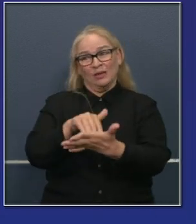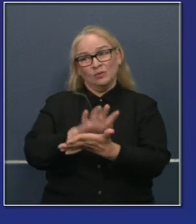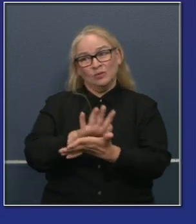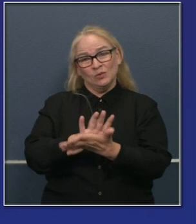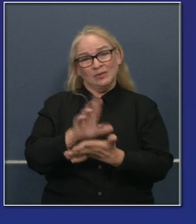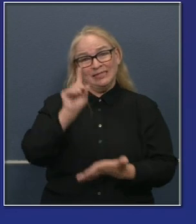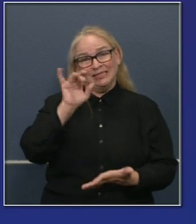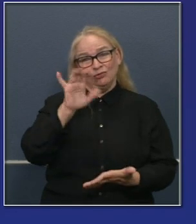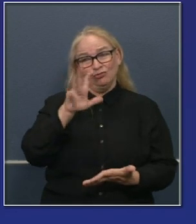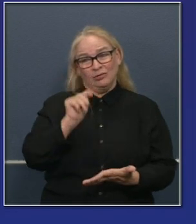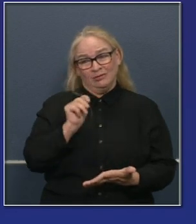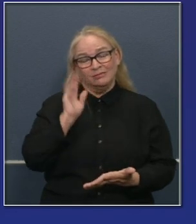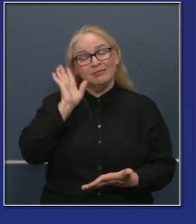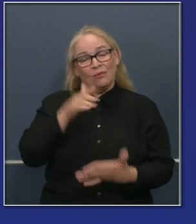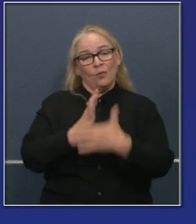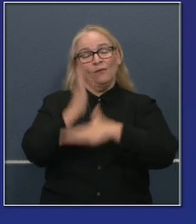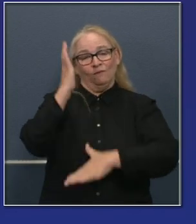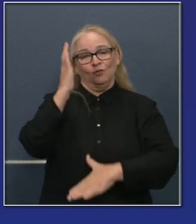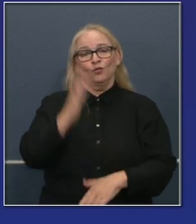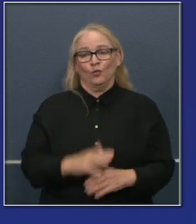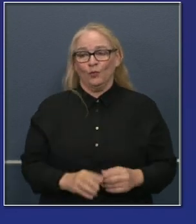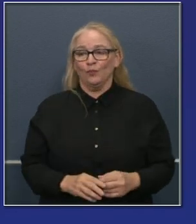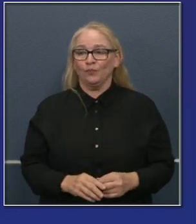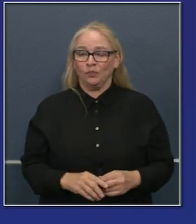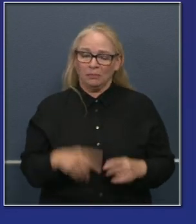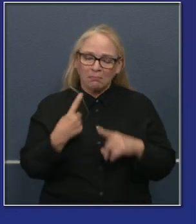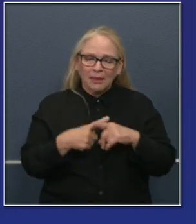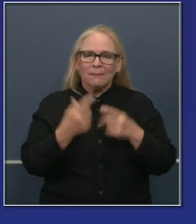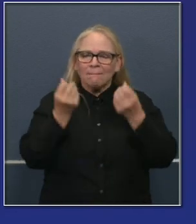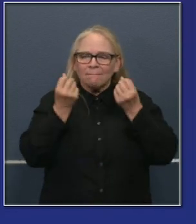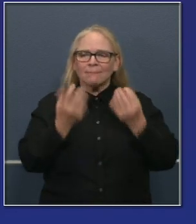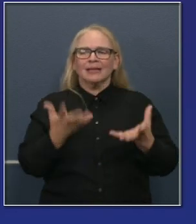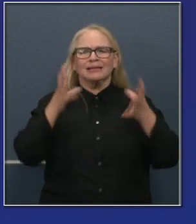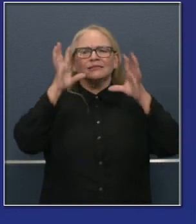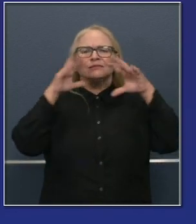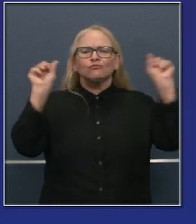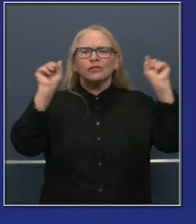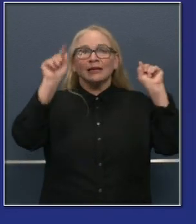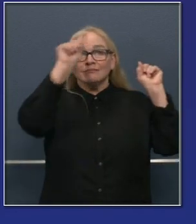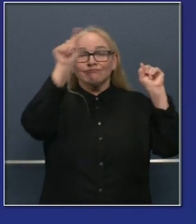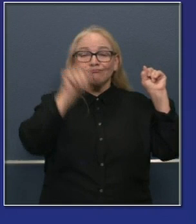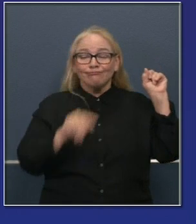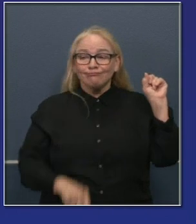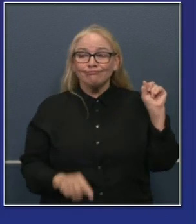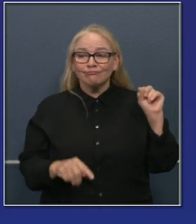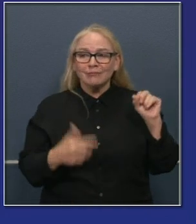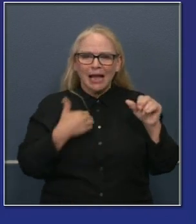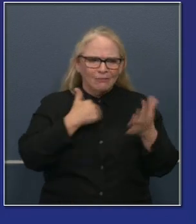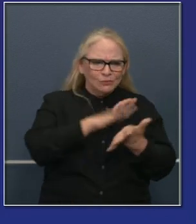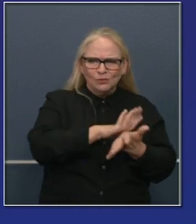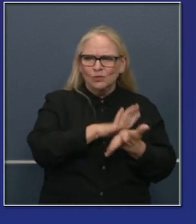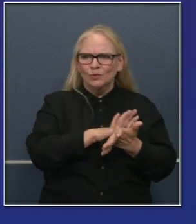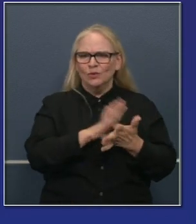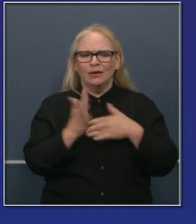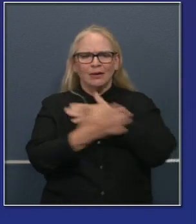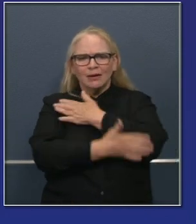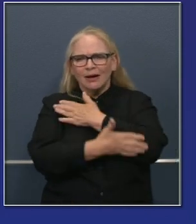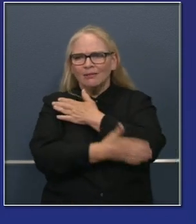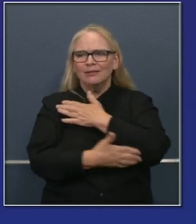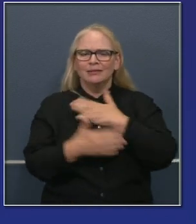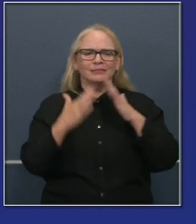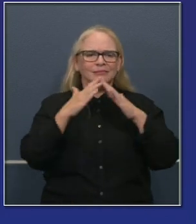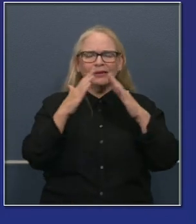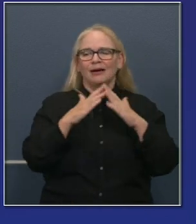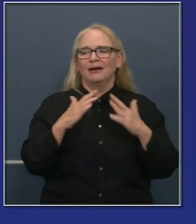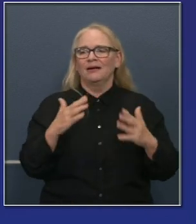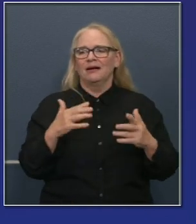to all of these county superintendents and all of these local districts and cities and counties and all the jurisdictional